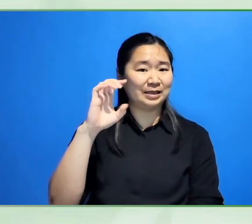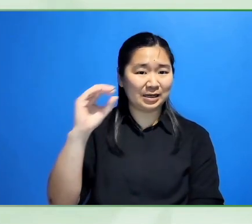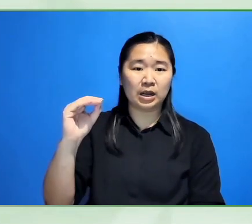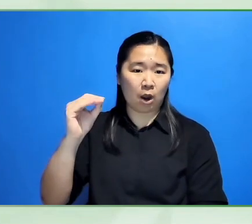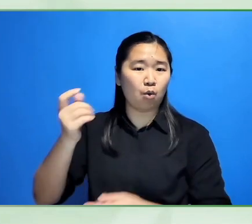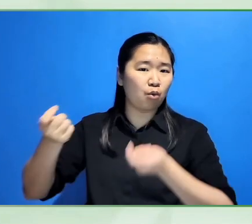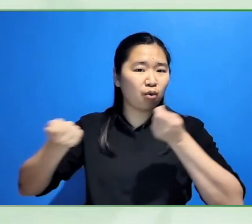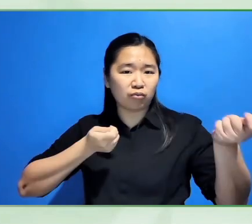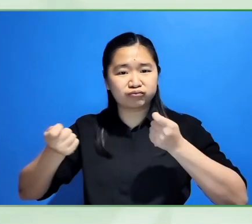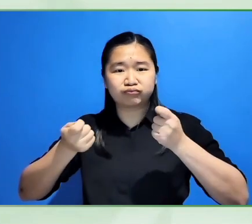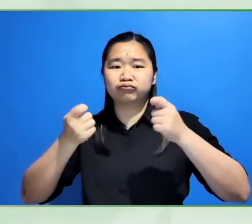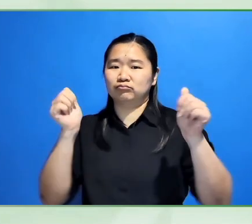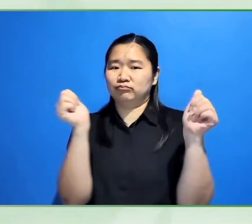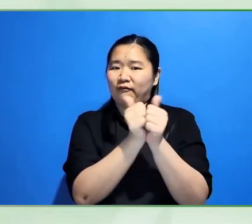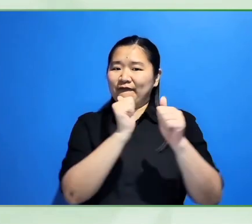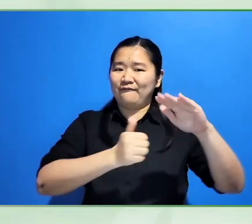Can you